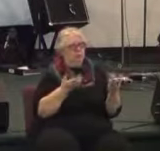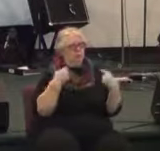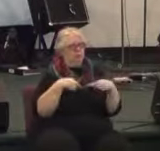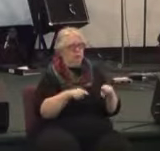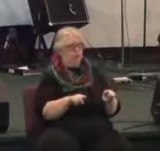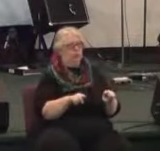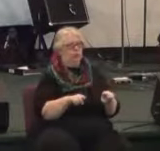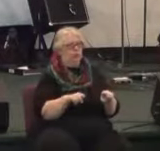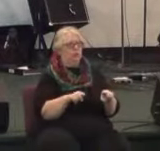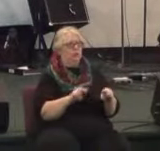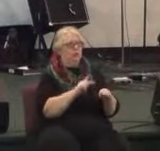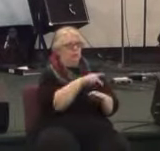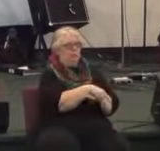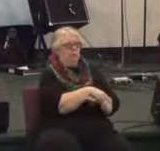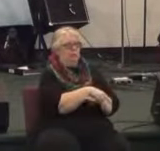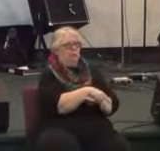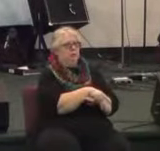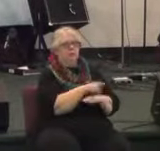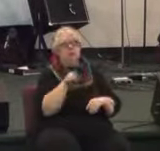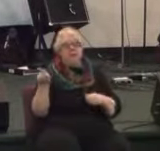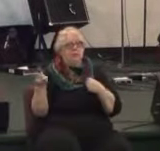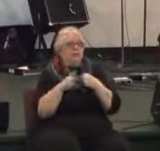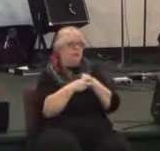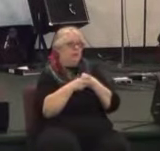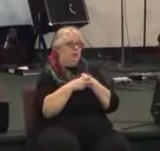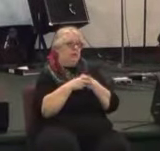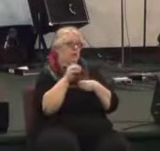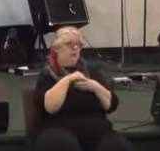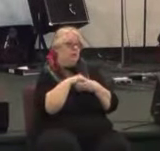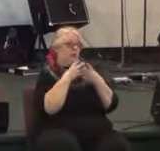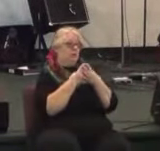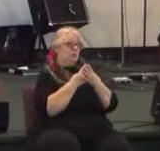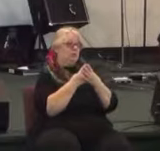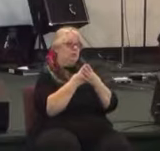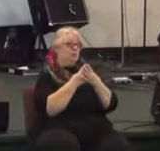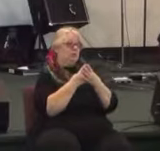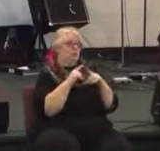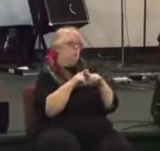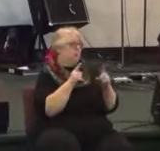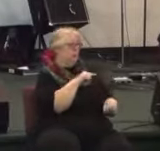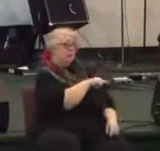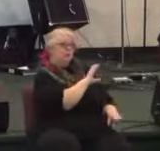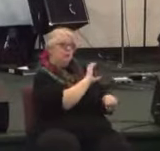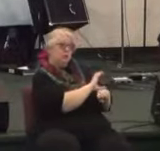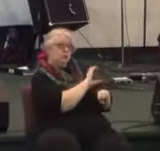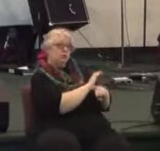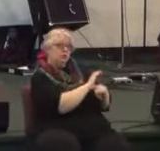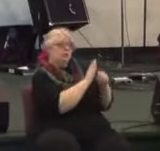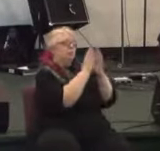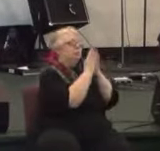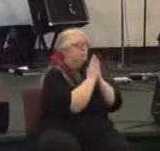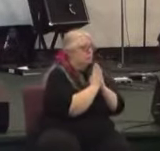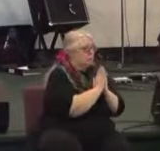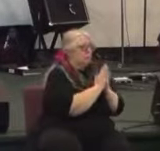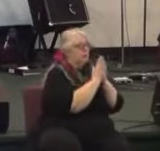Peter was kept in prison, but the church was earnestly praying to God for him.